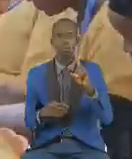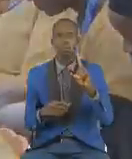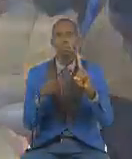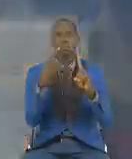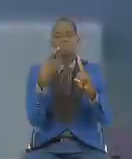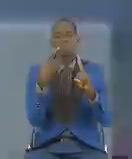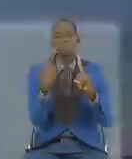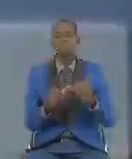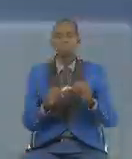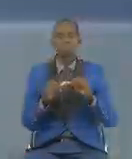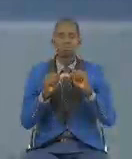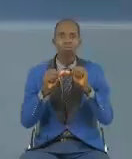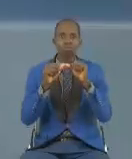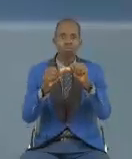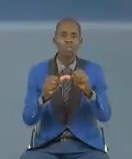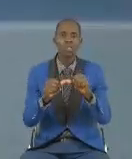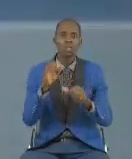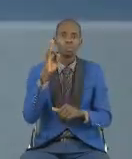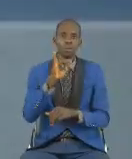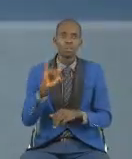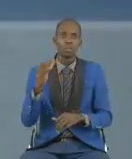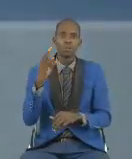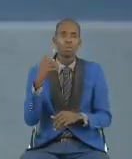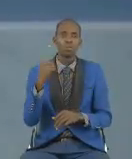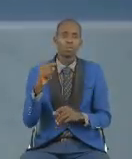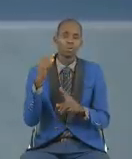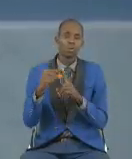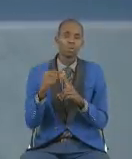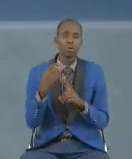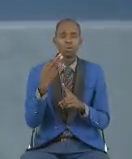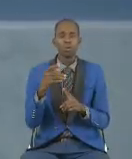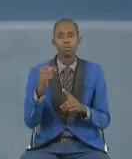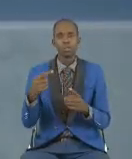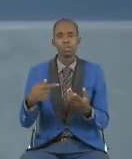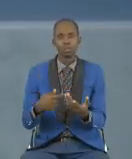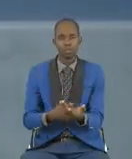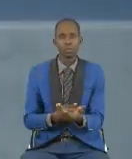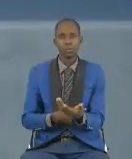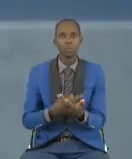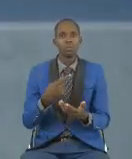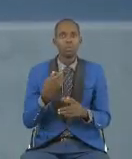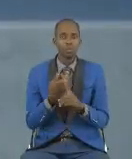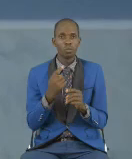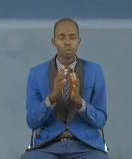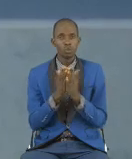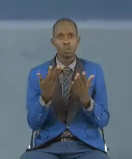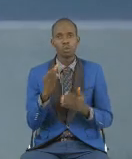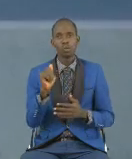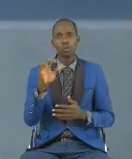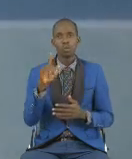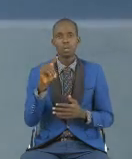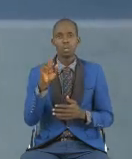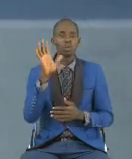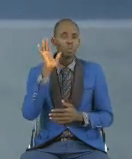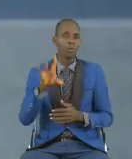persistent preaching of the word of the gospel. Go through the book of Acts. You'll find out the reason why they had